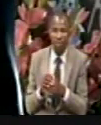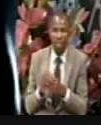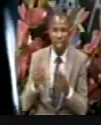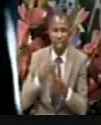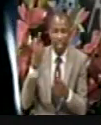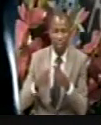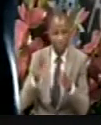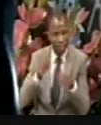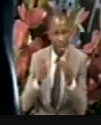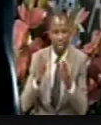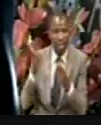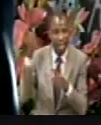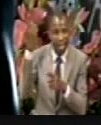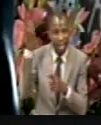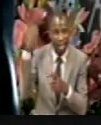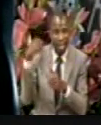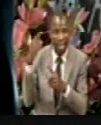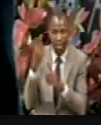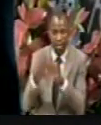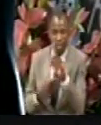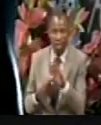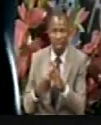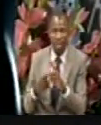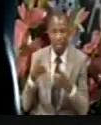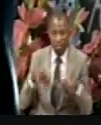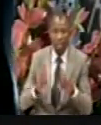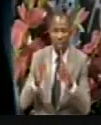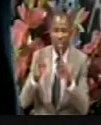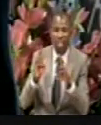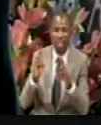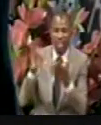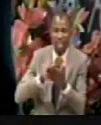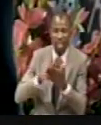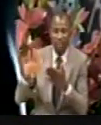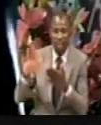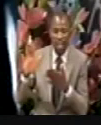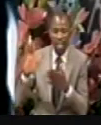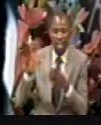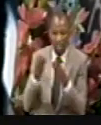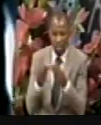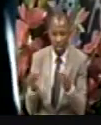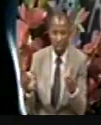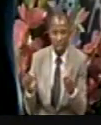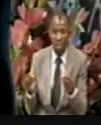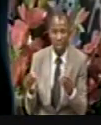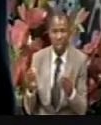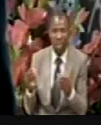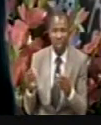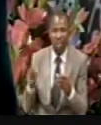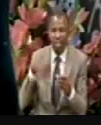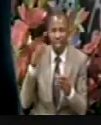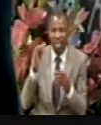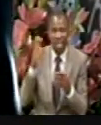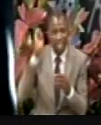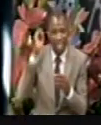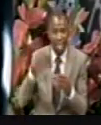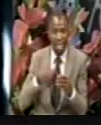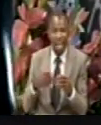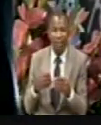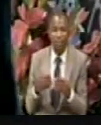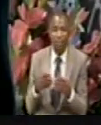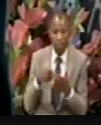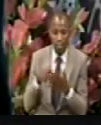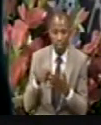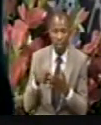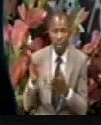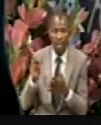will be withdrawn. I've already lost hope. But last month, during Divine Solution, my dad called